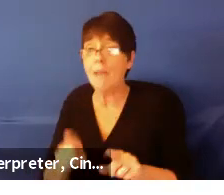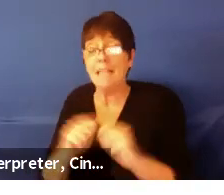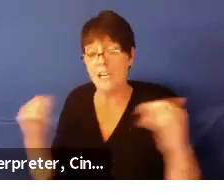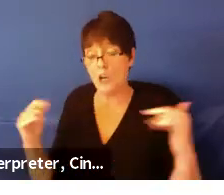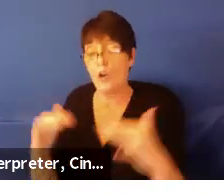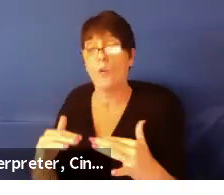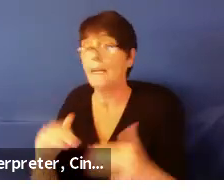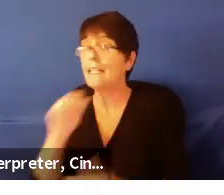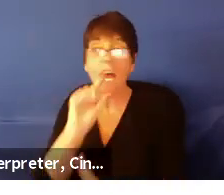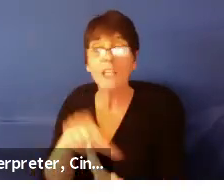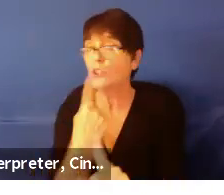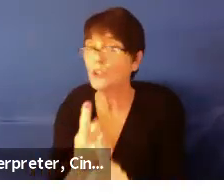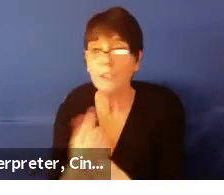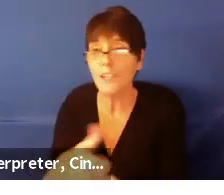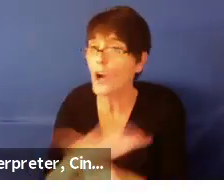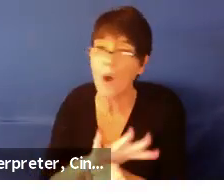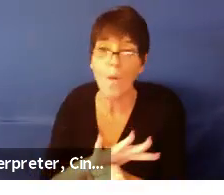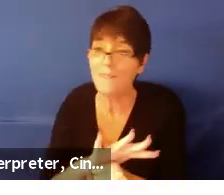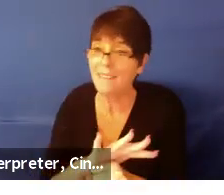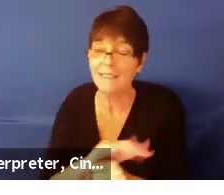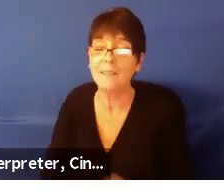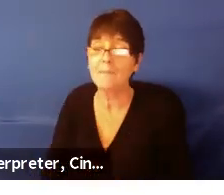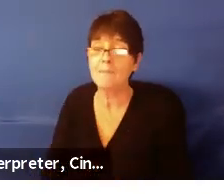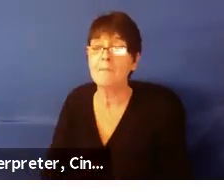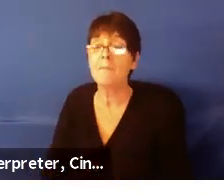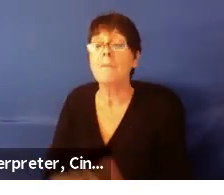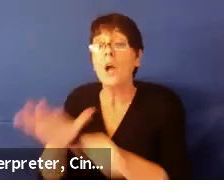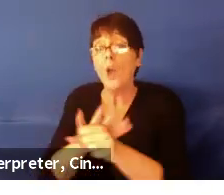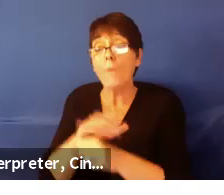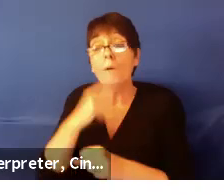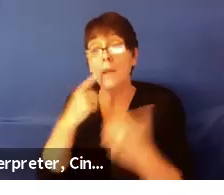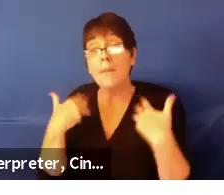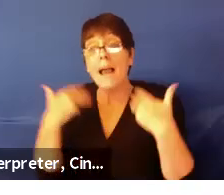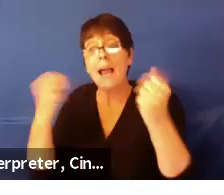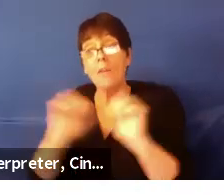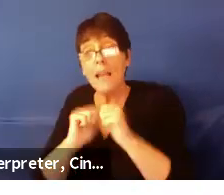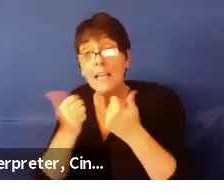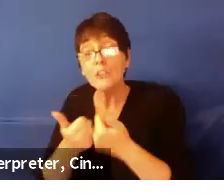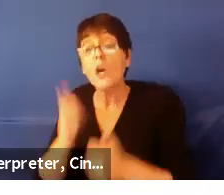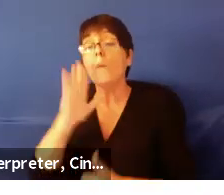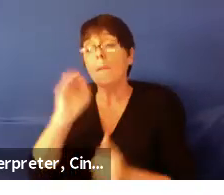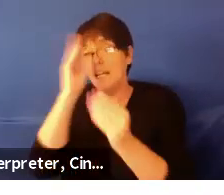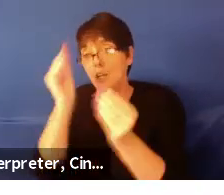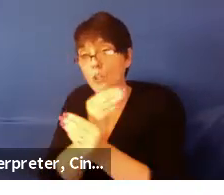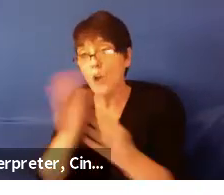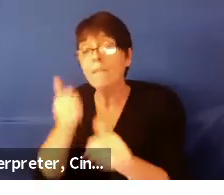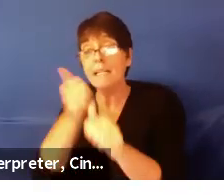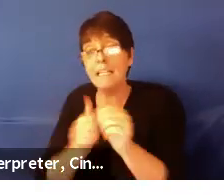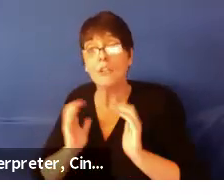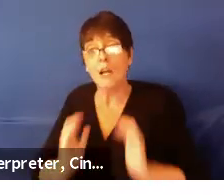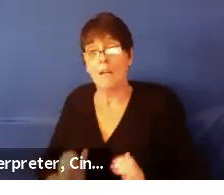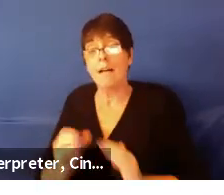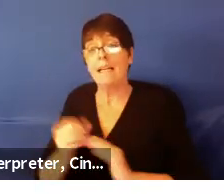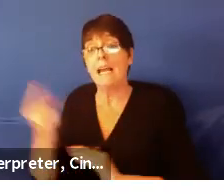not just for COVID. Local public health agencies will be notified of each client in